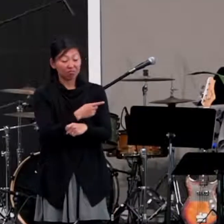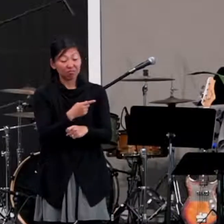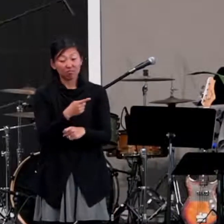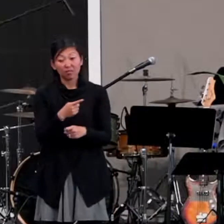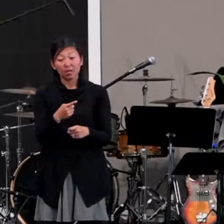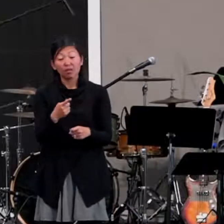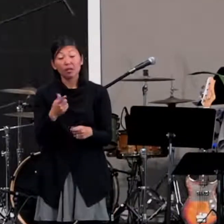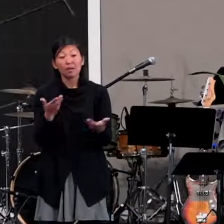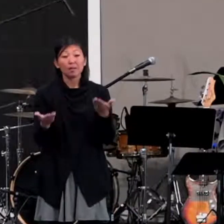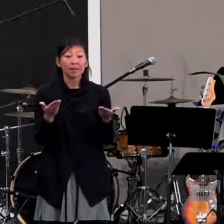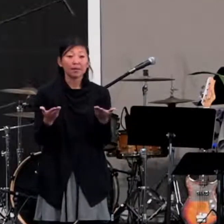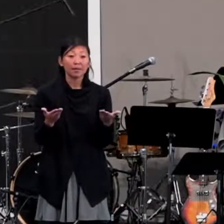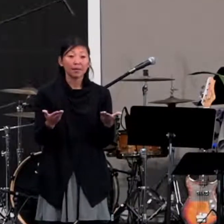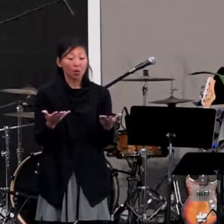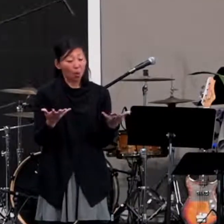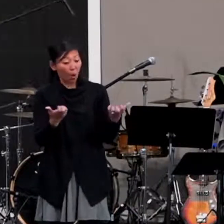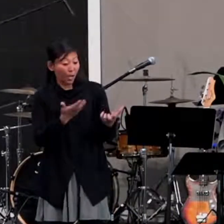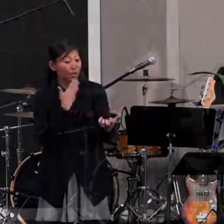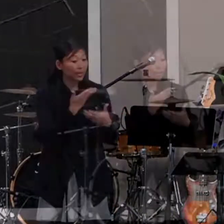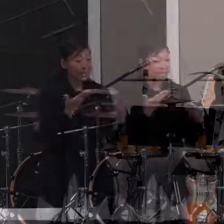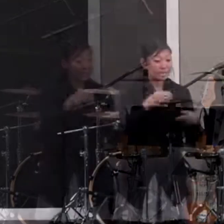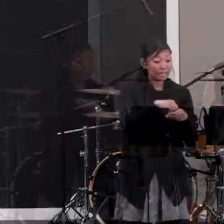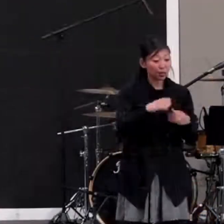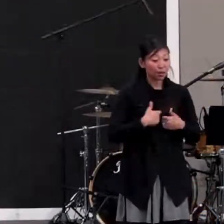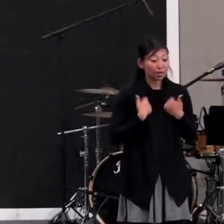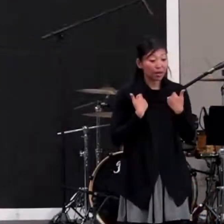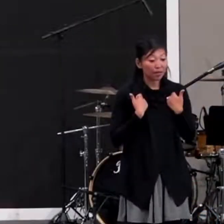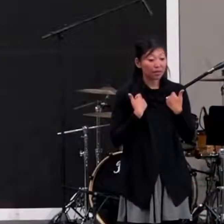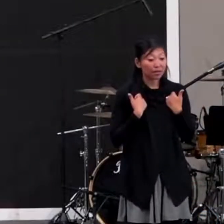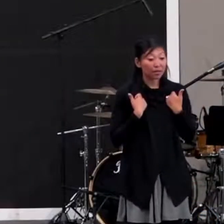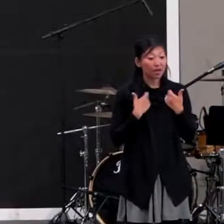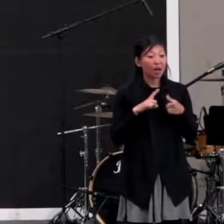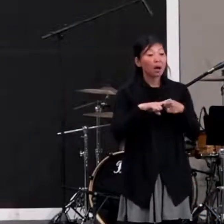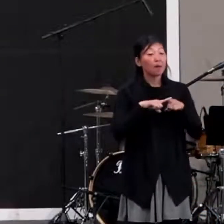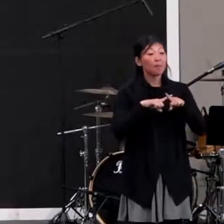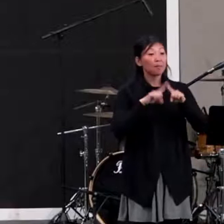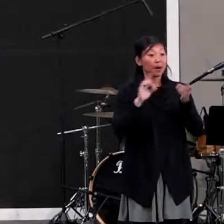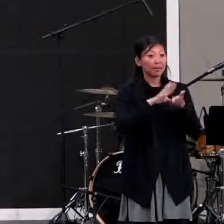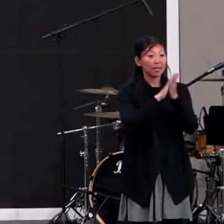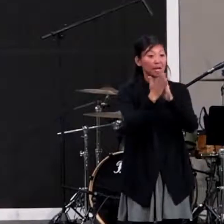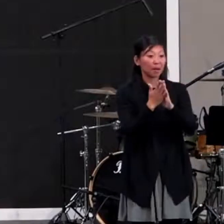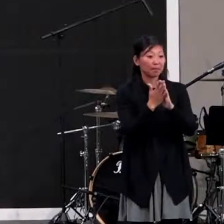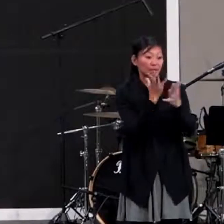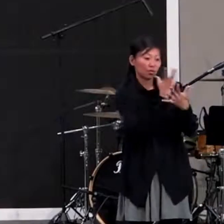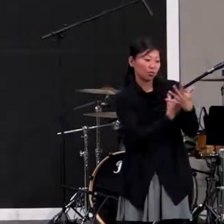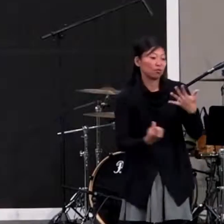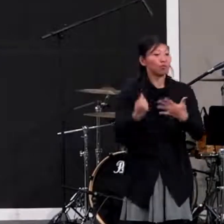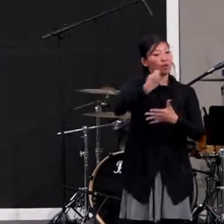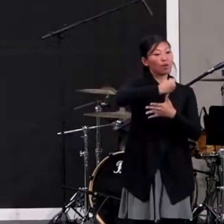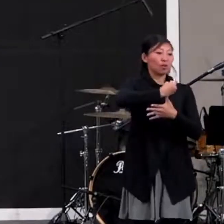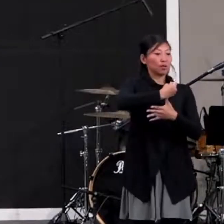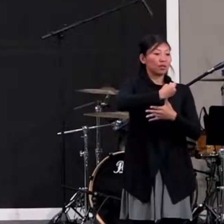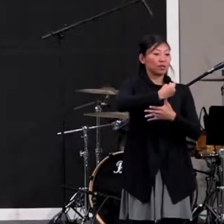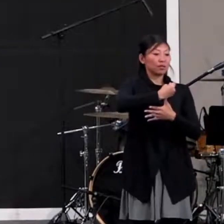Has a desire for good things in your life gotten too big and gotten too great a hold on your